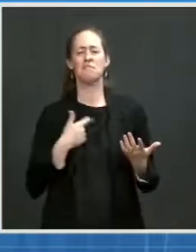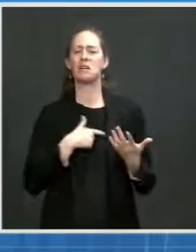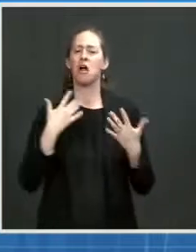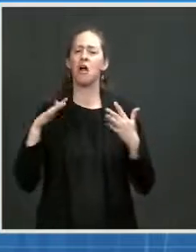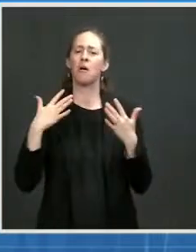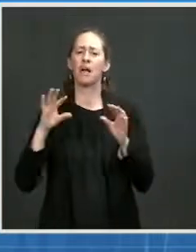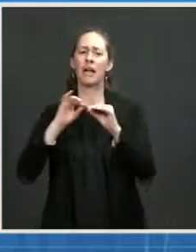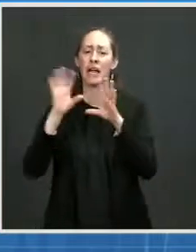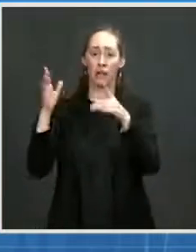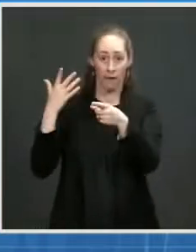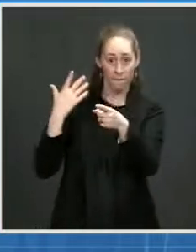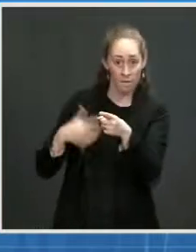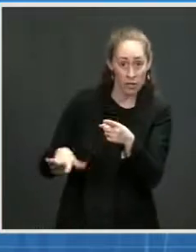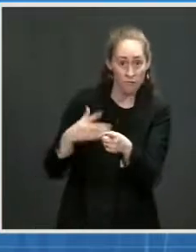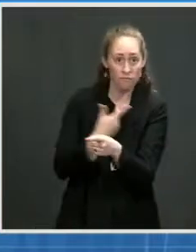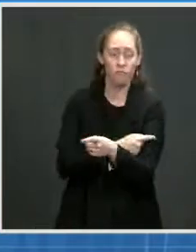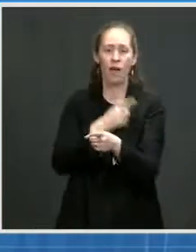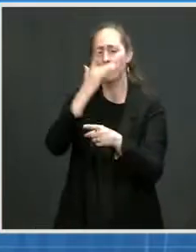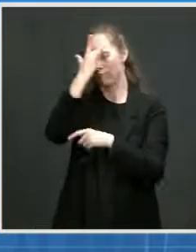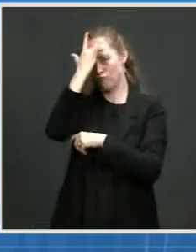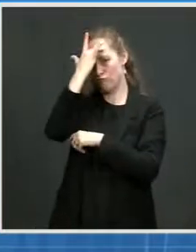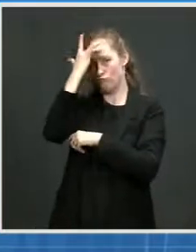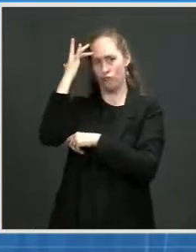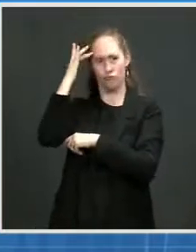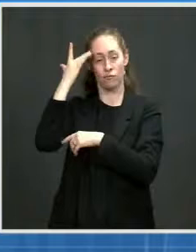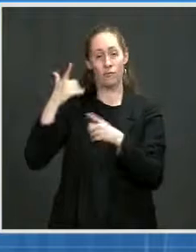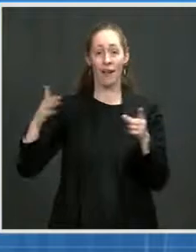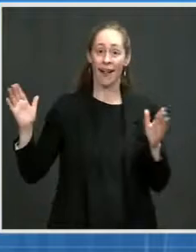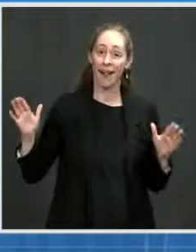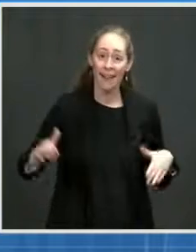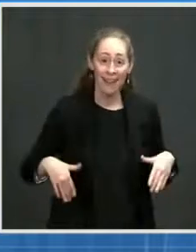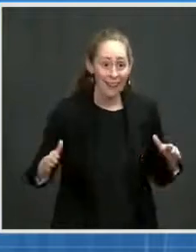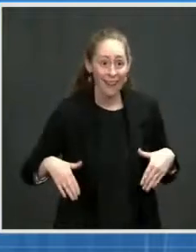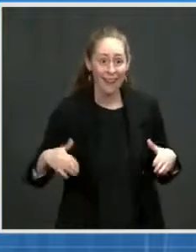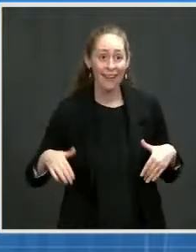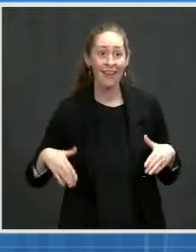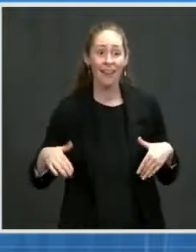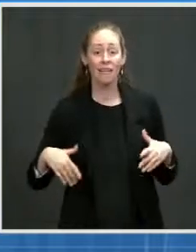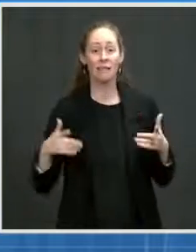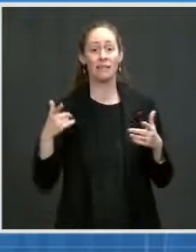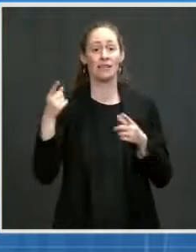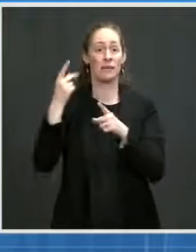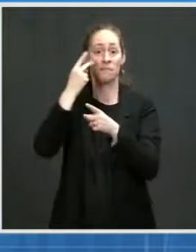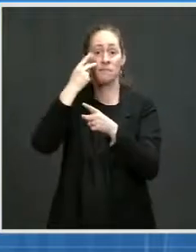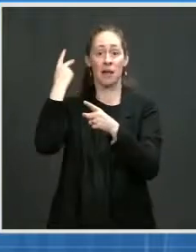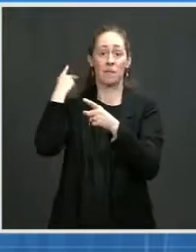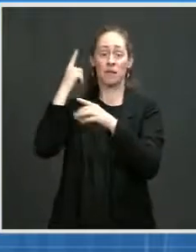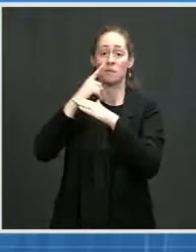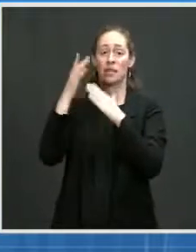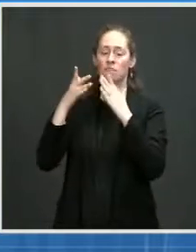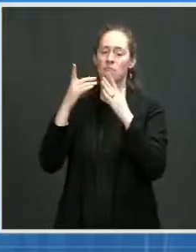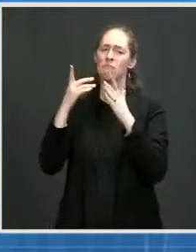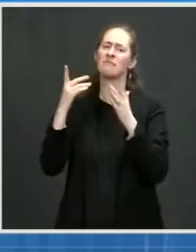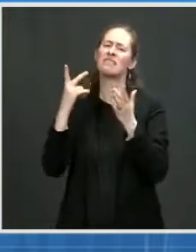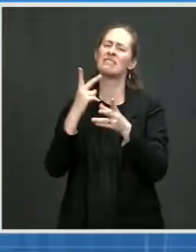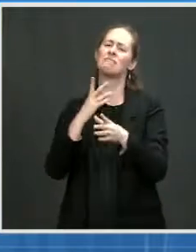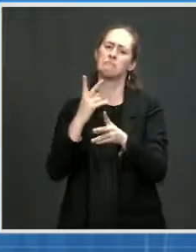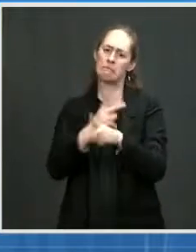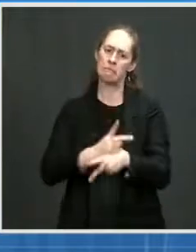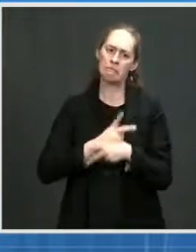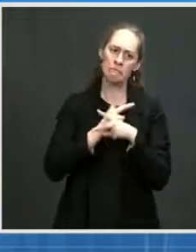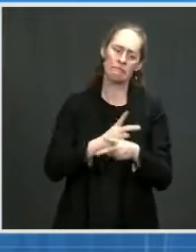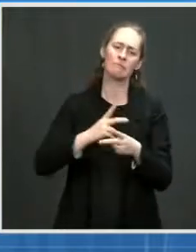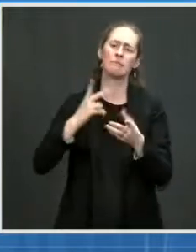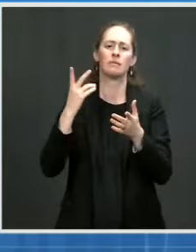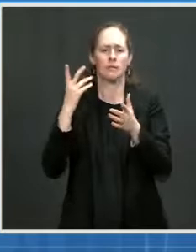you are protected. And if you are unvaccinated, in the context of Memorial Day weekend, we are really encouraging you to adhere to